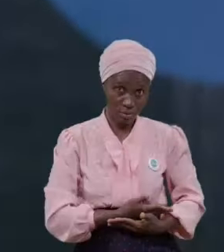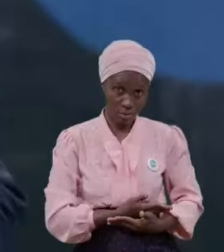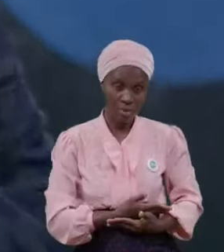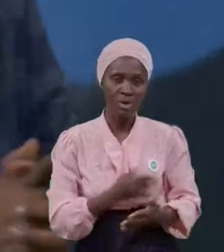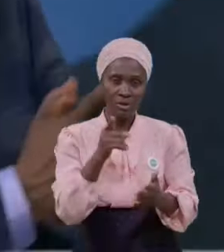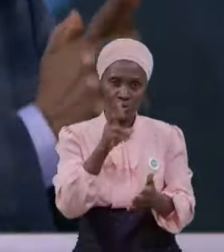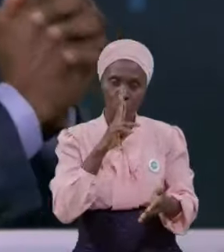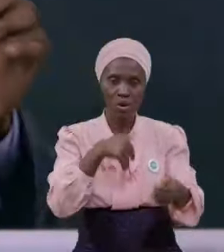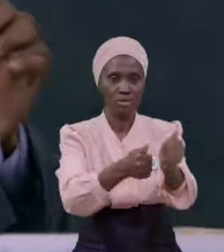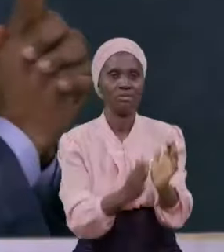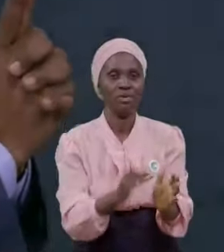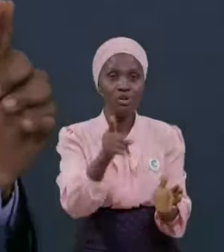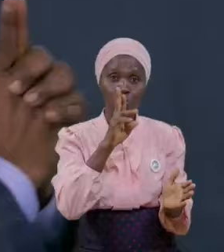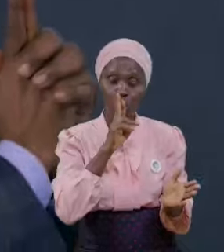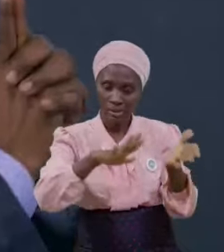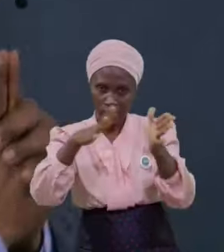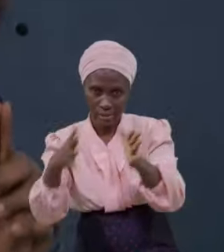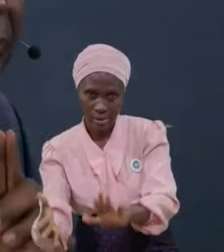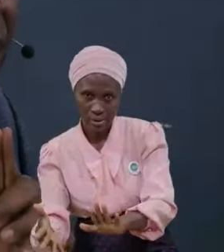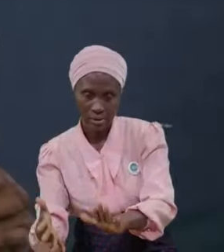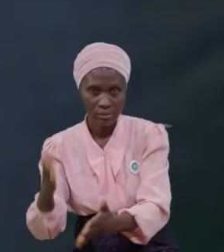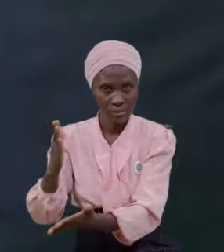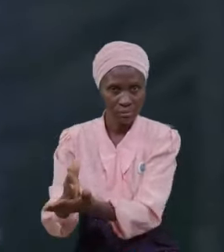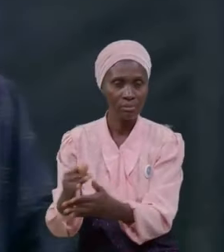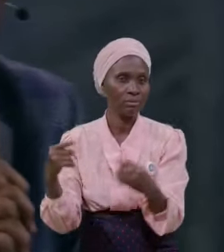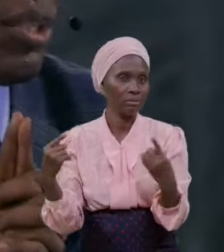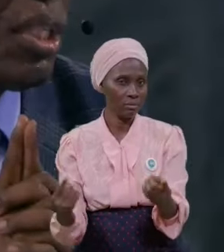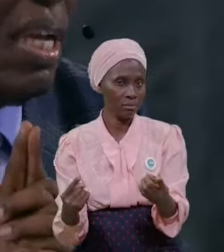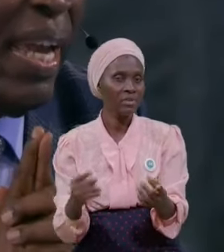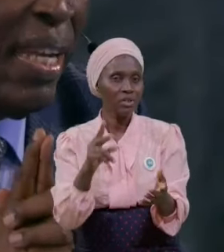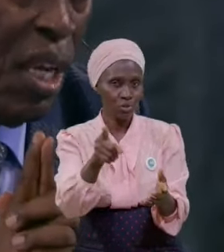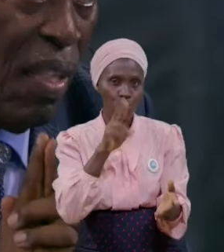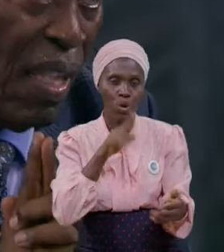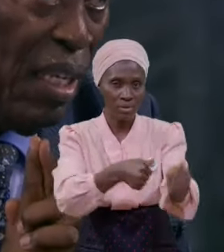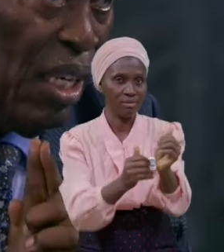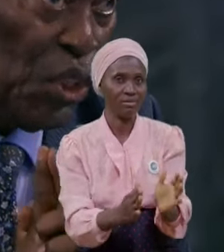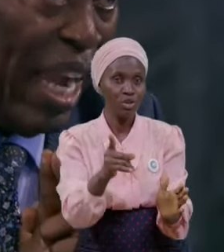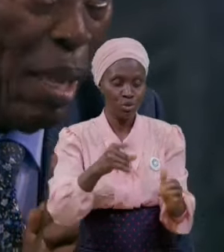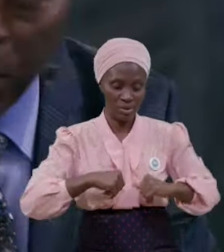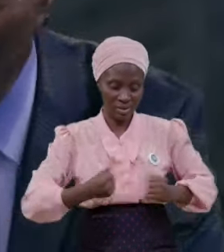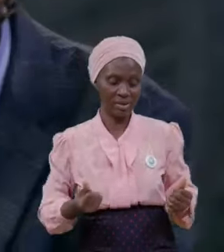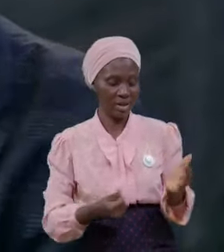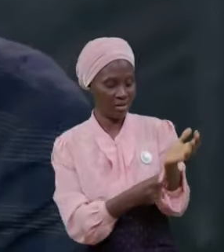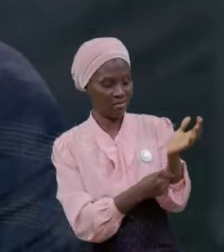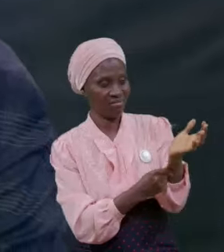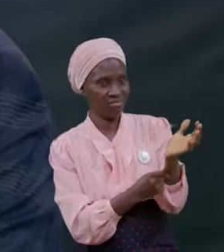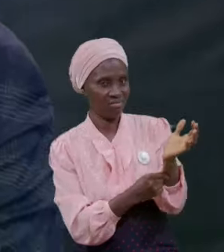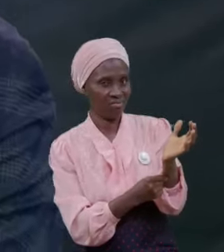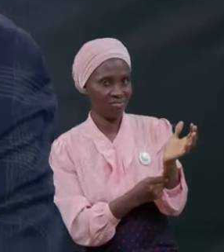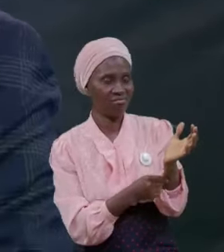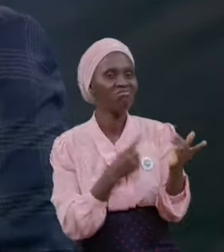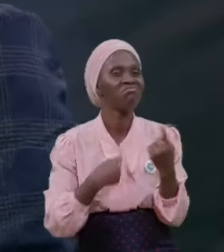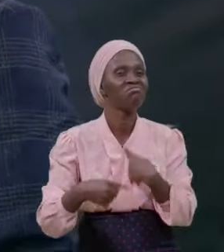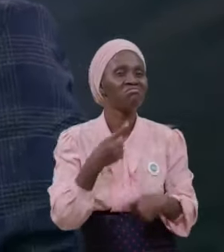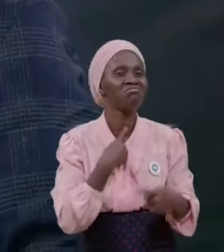that disciple. You deny self, that is the disciple. You are